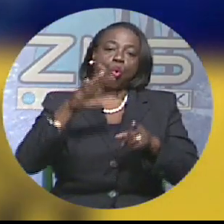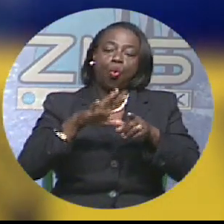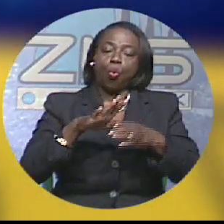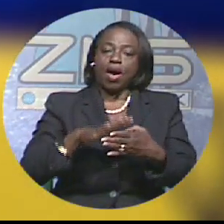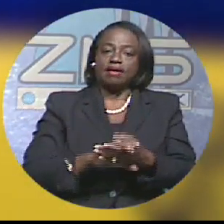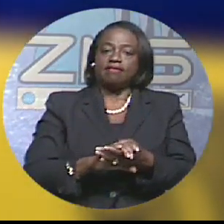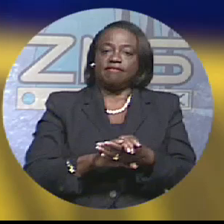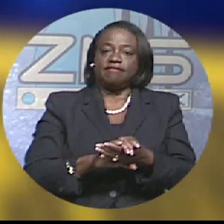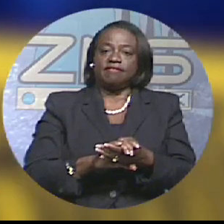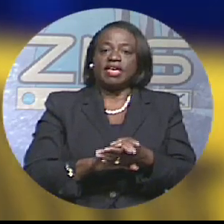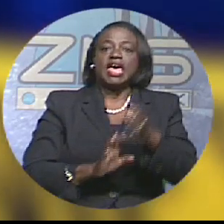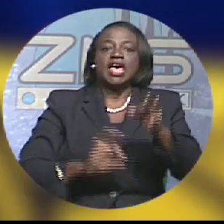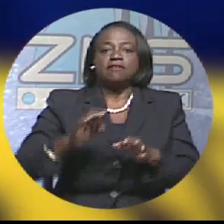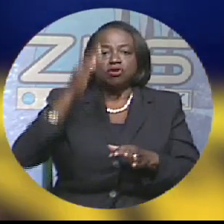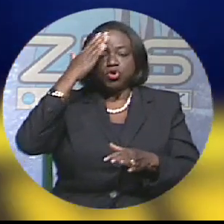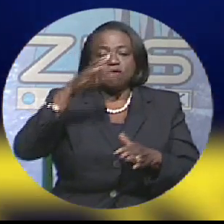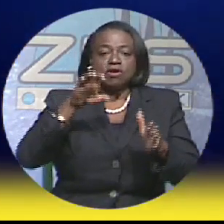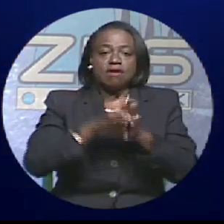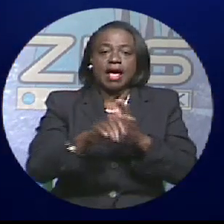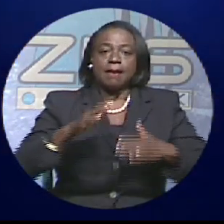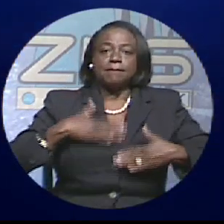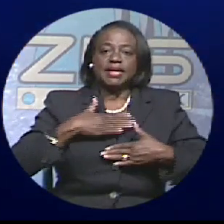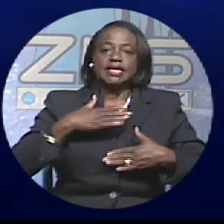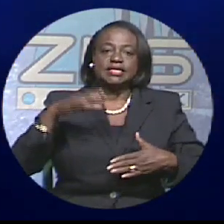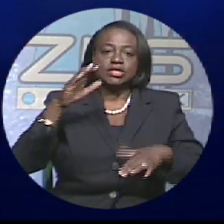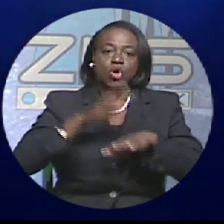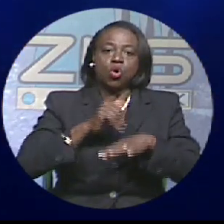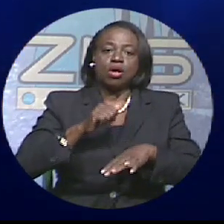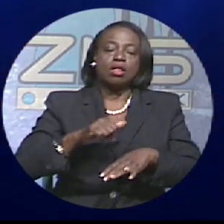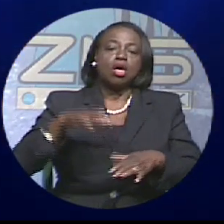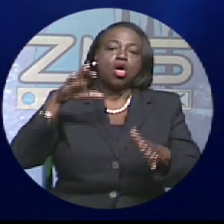If you know of a crime, please call Crime Stoppers at